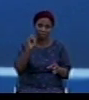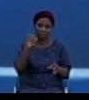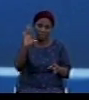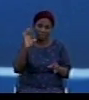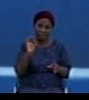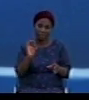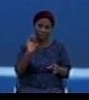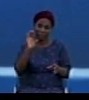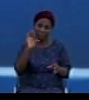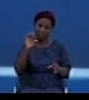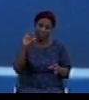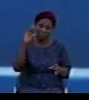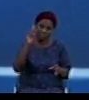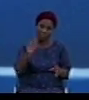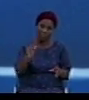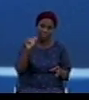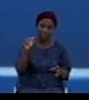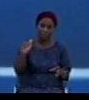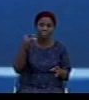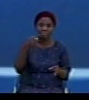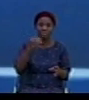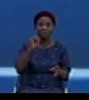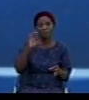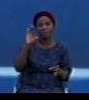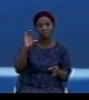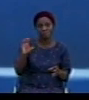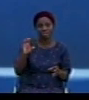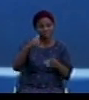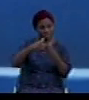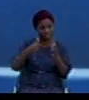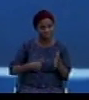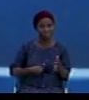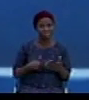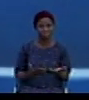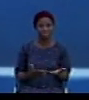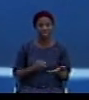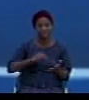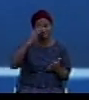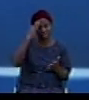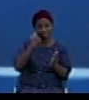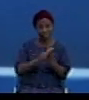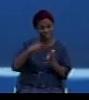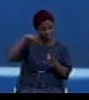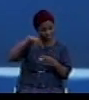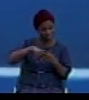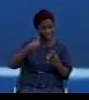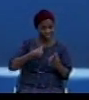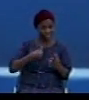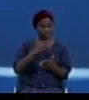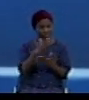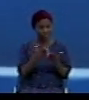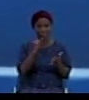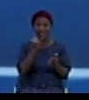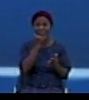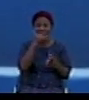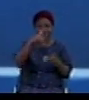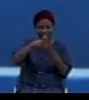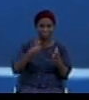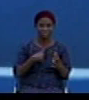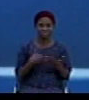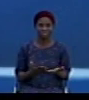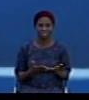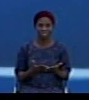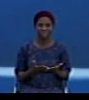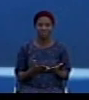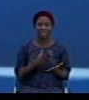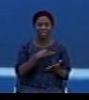I couldn't eat because of what happened to me. But I know deep inside of me, something is wrong with me. I could feel this sensation that pepper is being poured